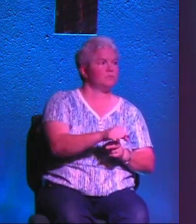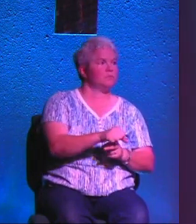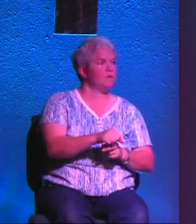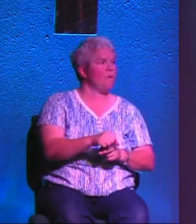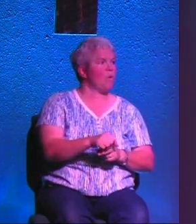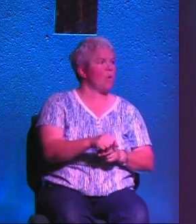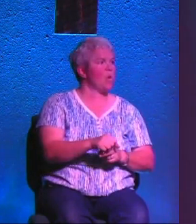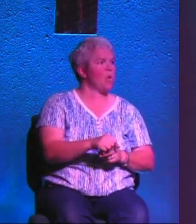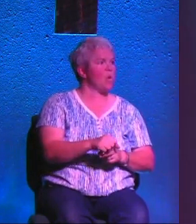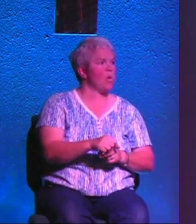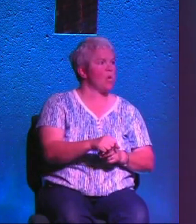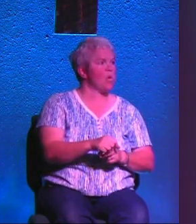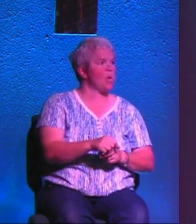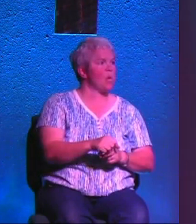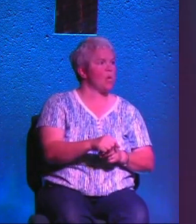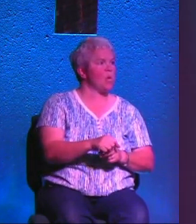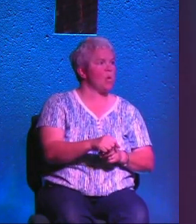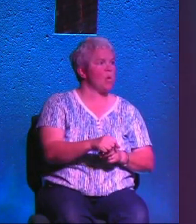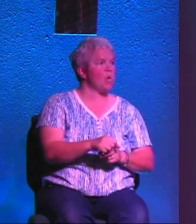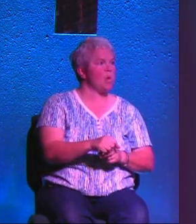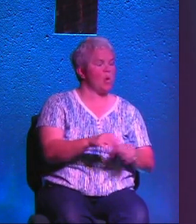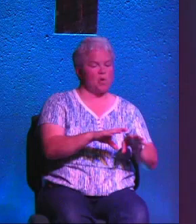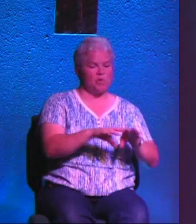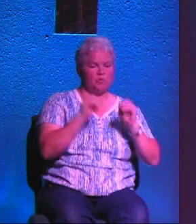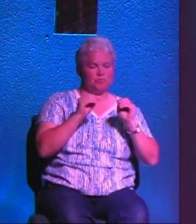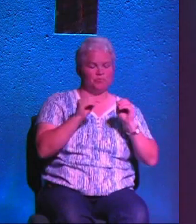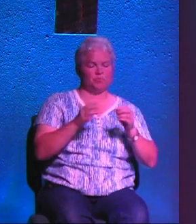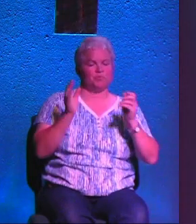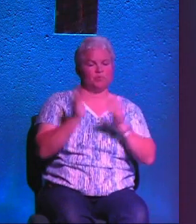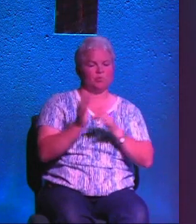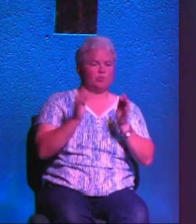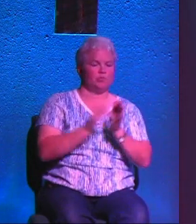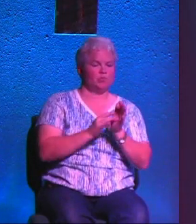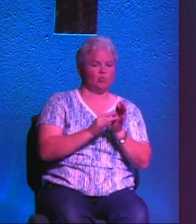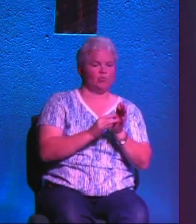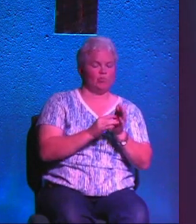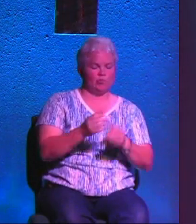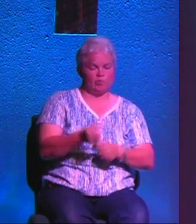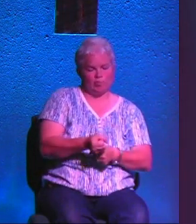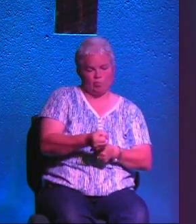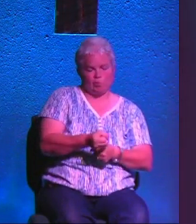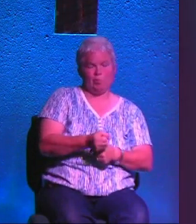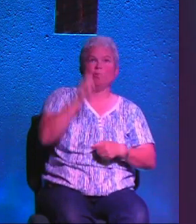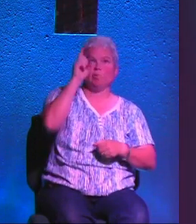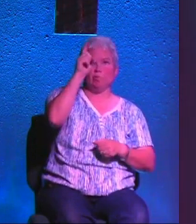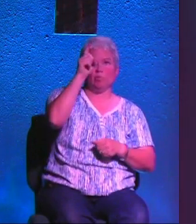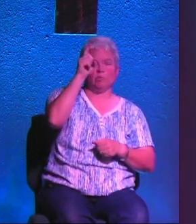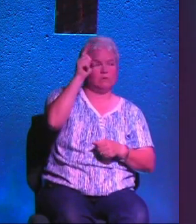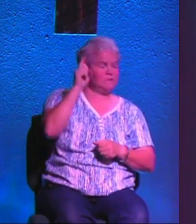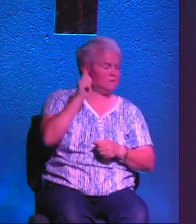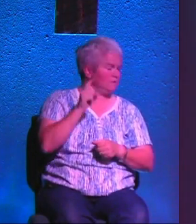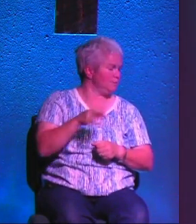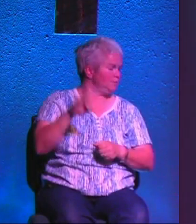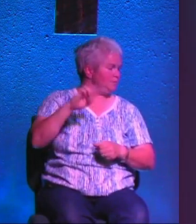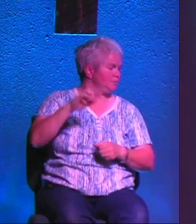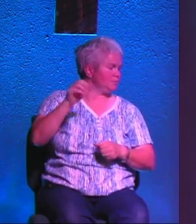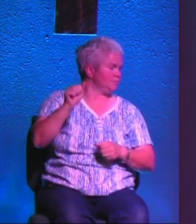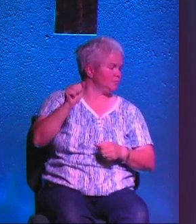evil outside of you. You just got to lay your life down to Jesus. And you just got to trust in him. Let's look